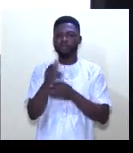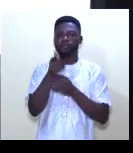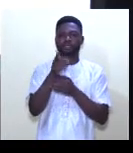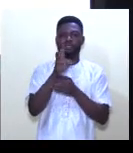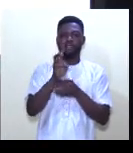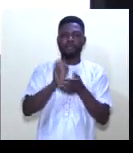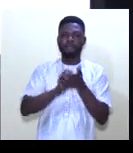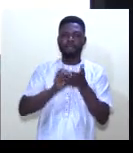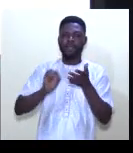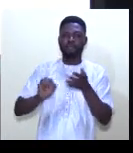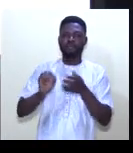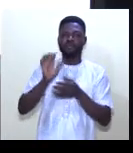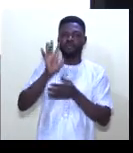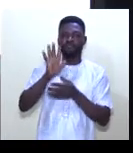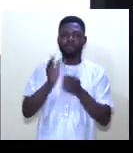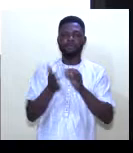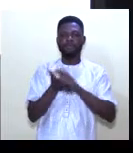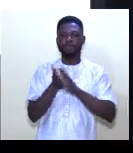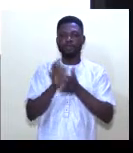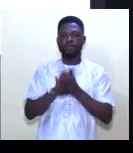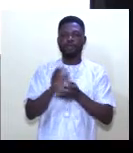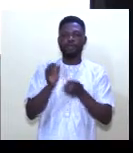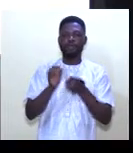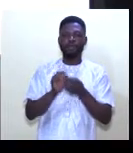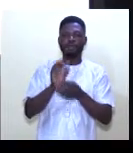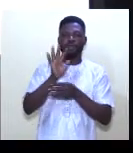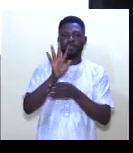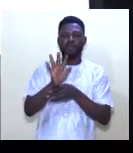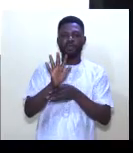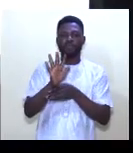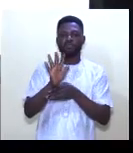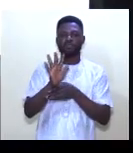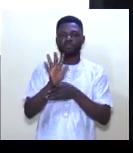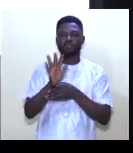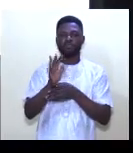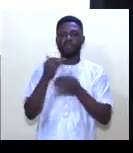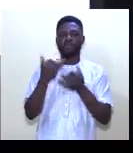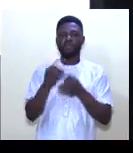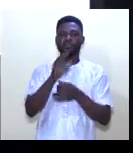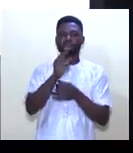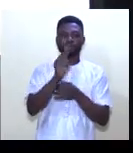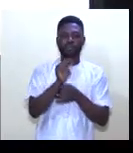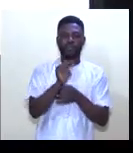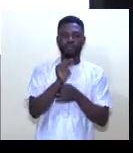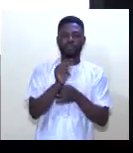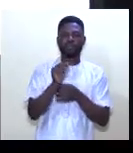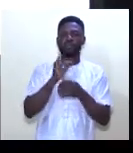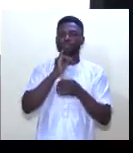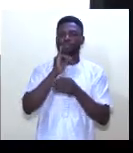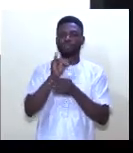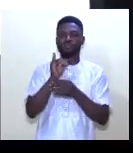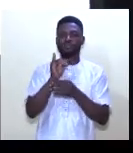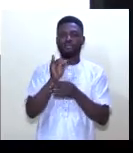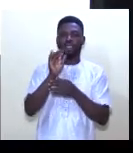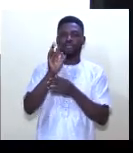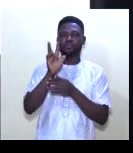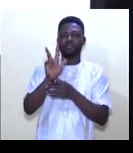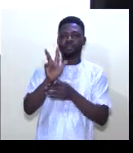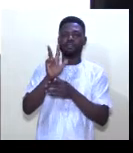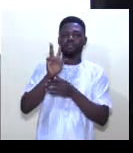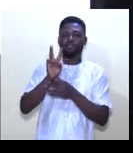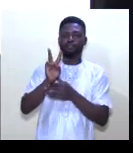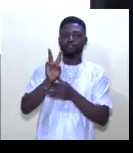right side, 27 minus 5 becomes plus 5. So now 2n